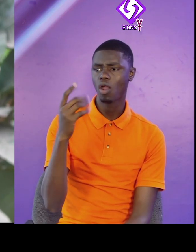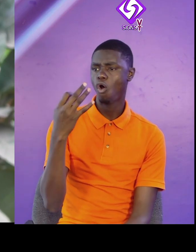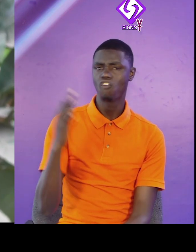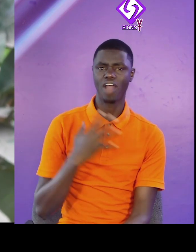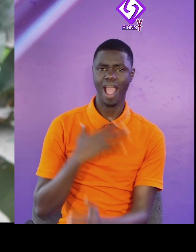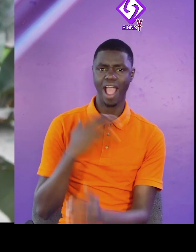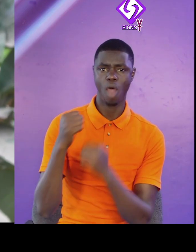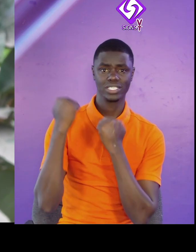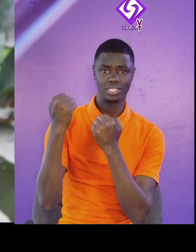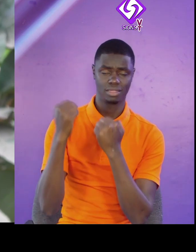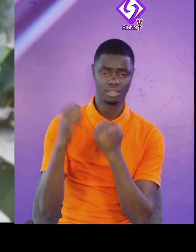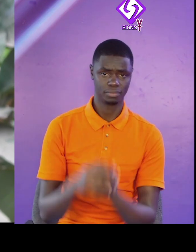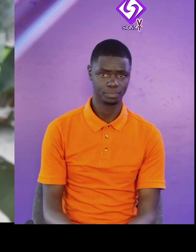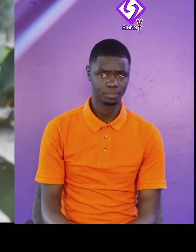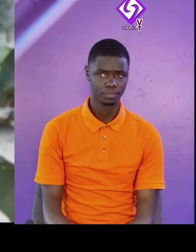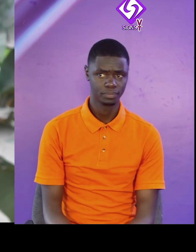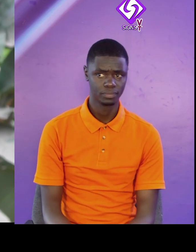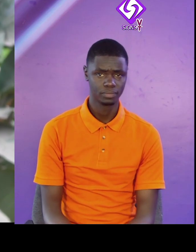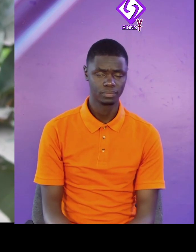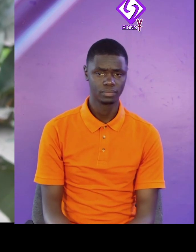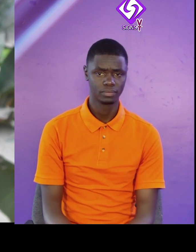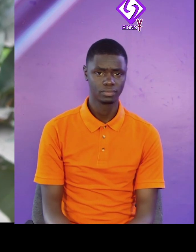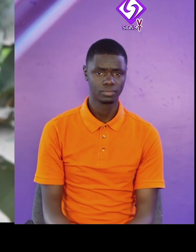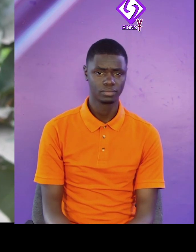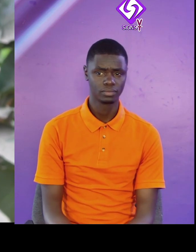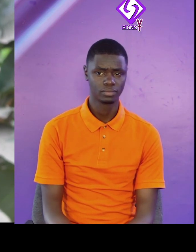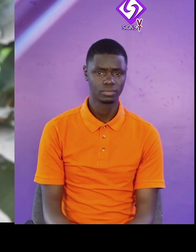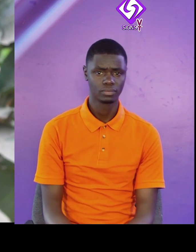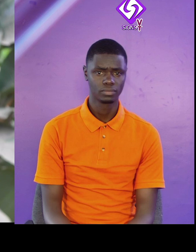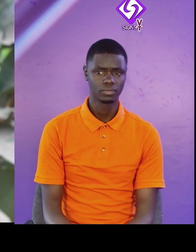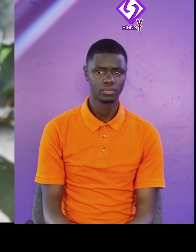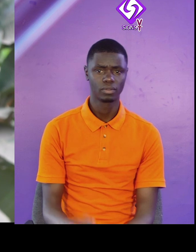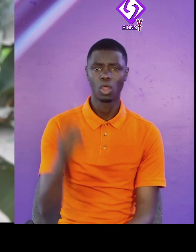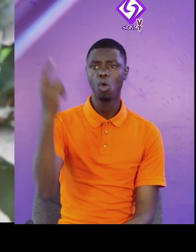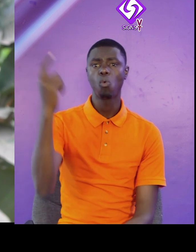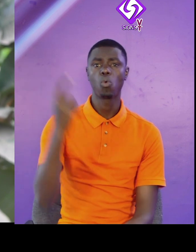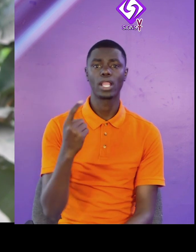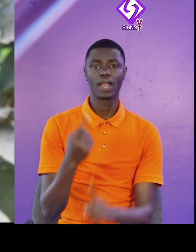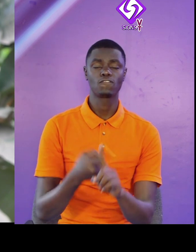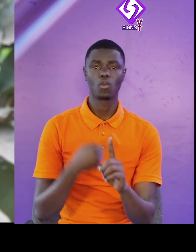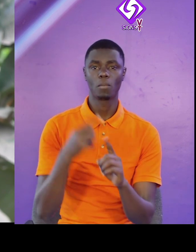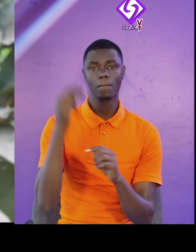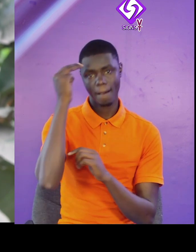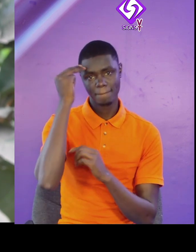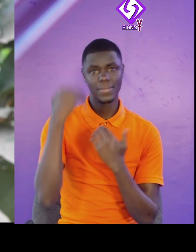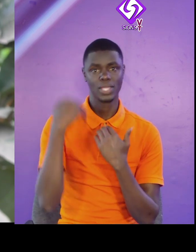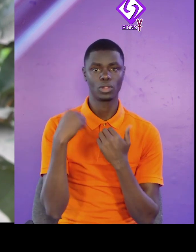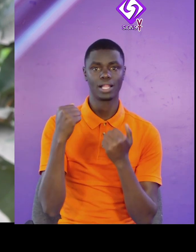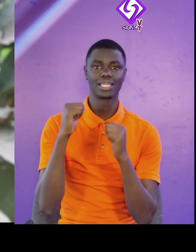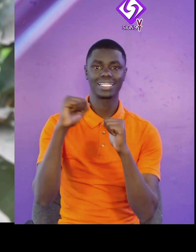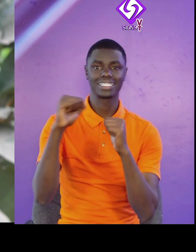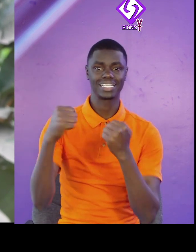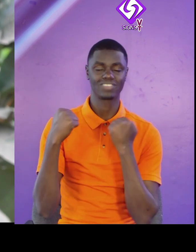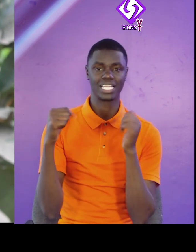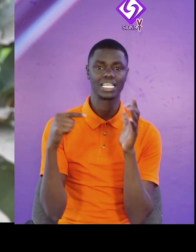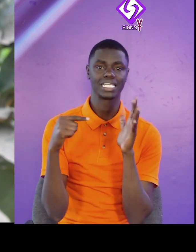we come from a mental health and safeguarding standpoint.